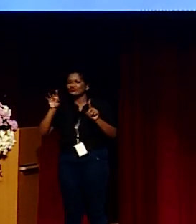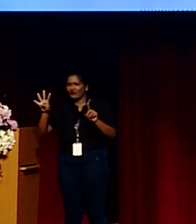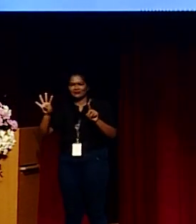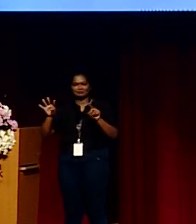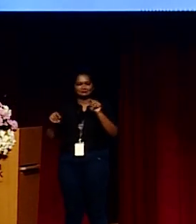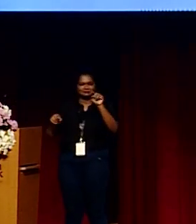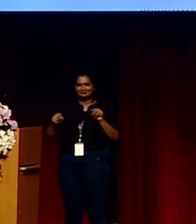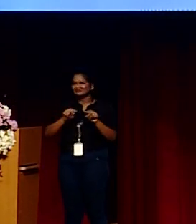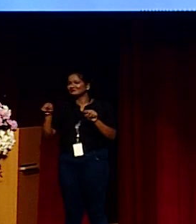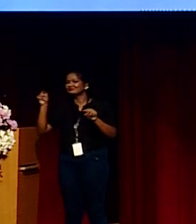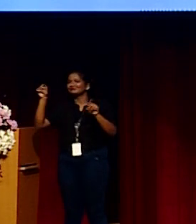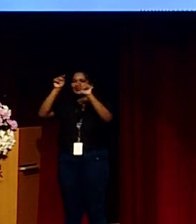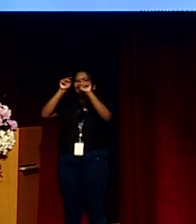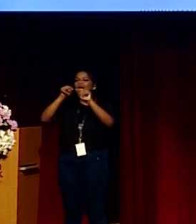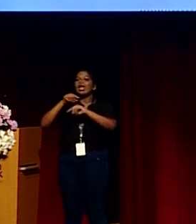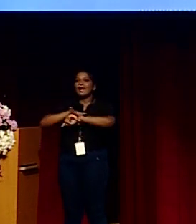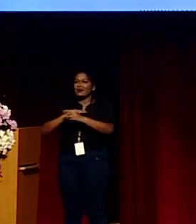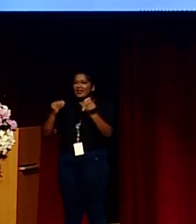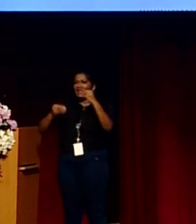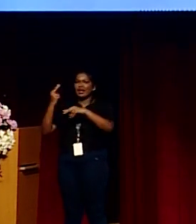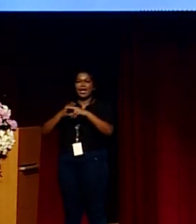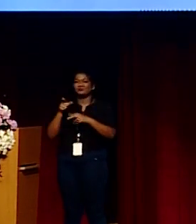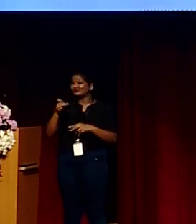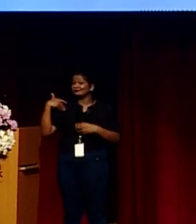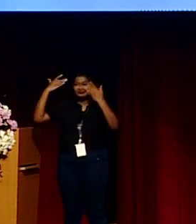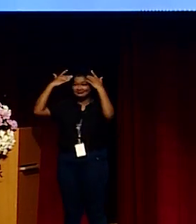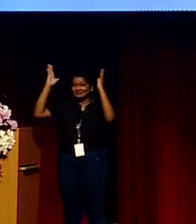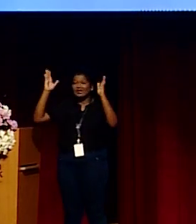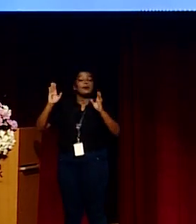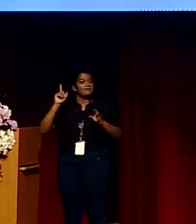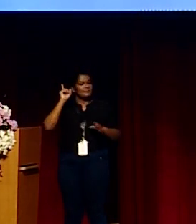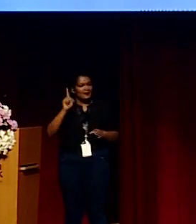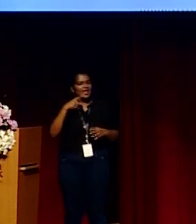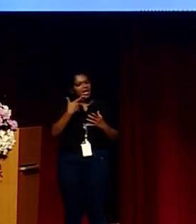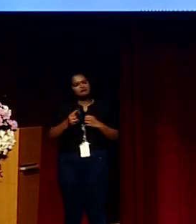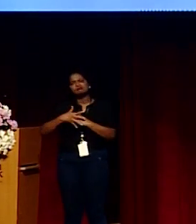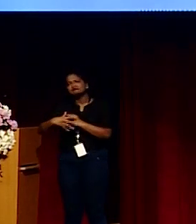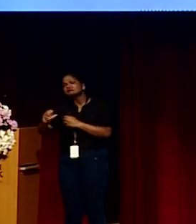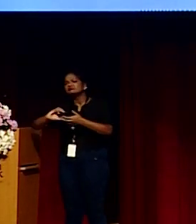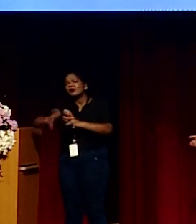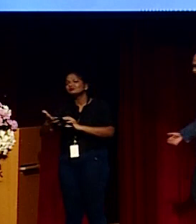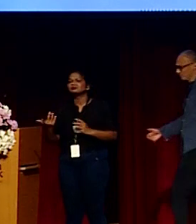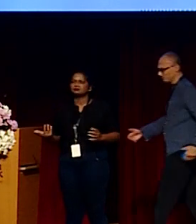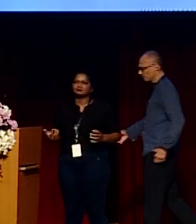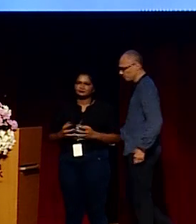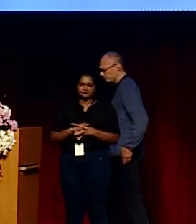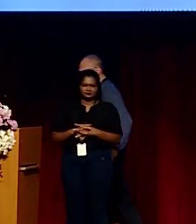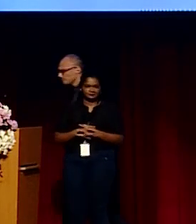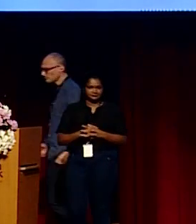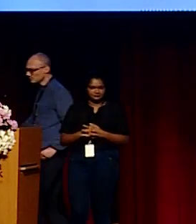again, all these chemical names, we have no idea what those are. They come out of these databases.